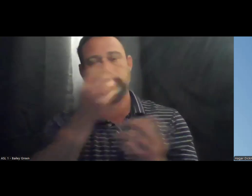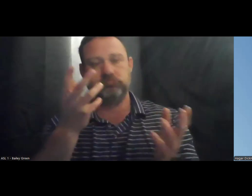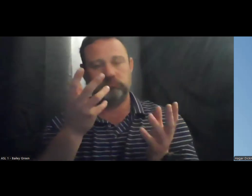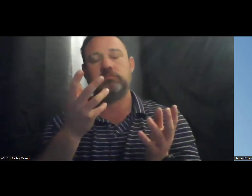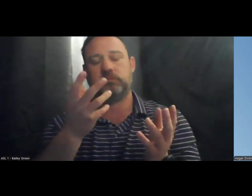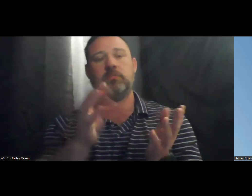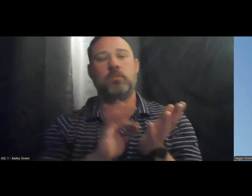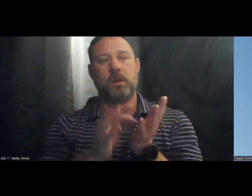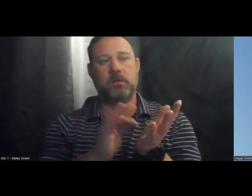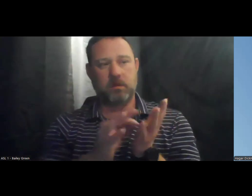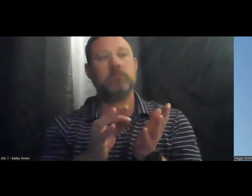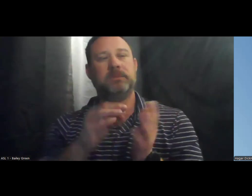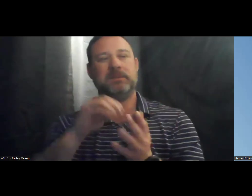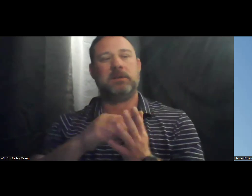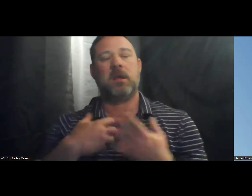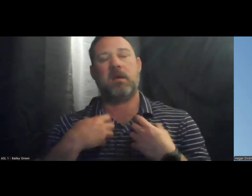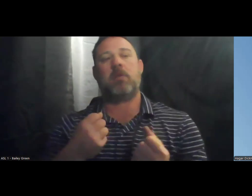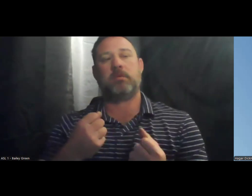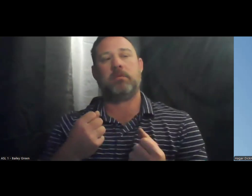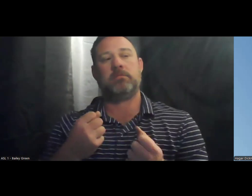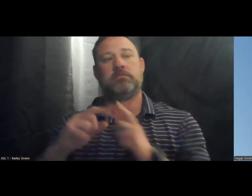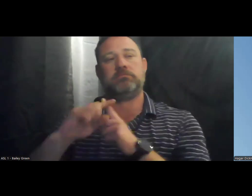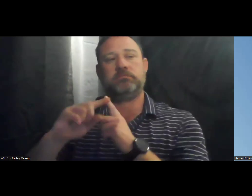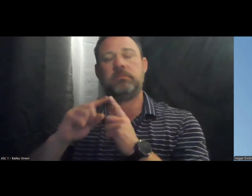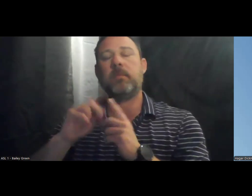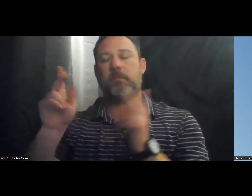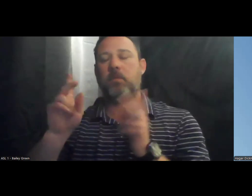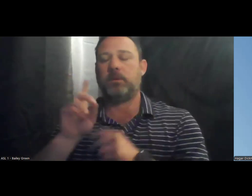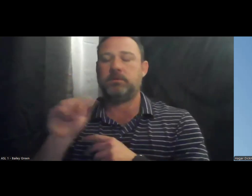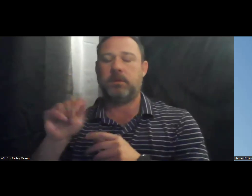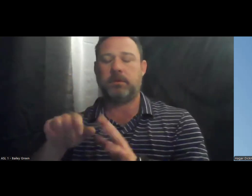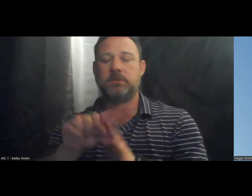Medi-Cal plays in the health and well-being of older adults and people with disabilities in the